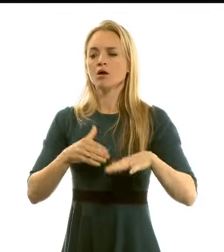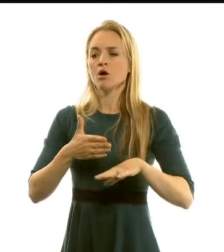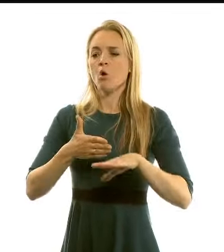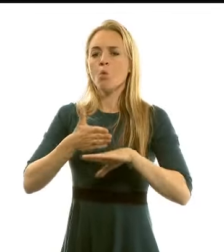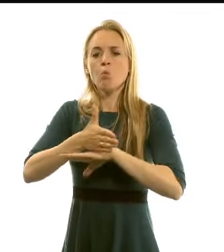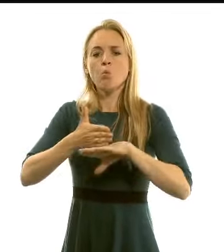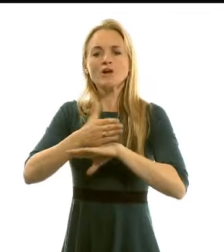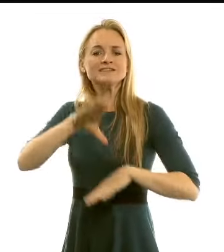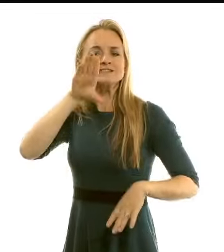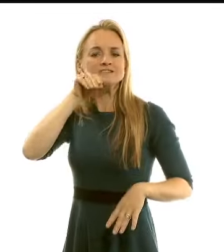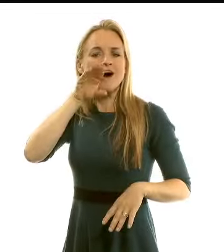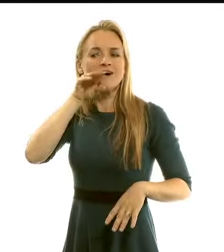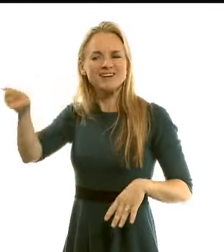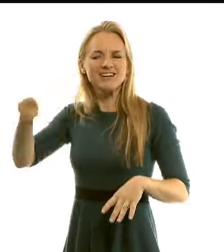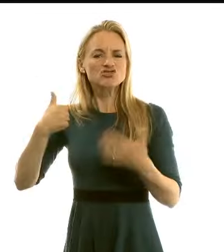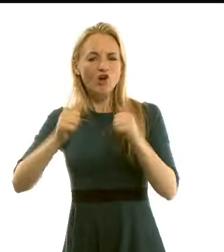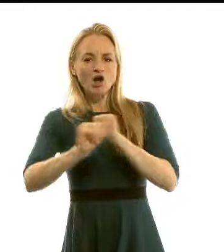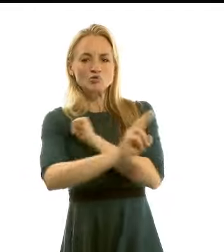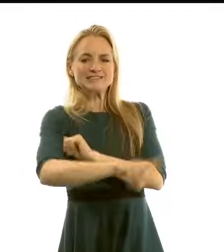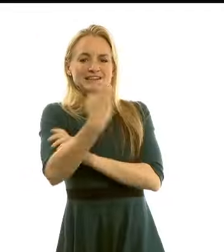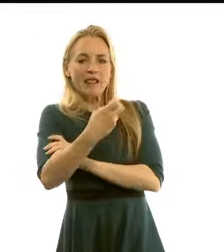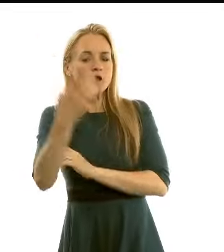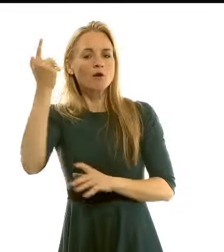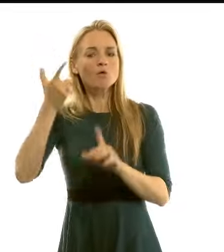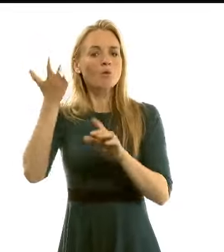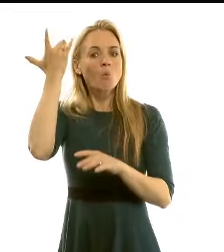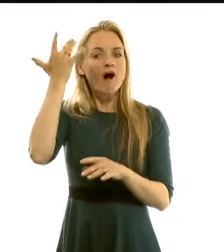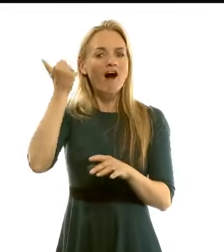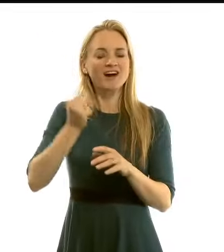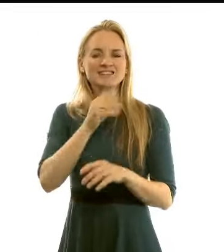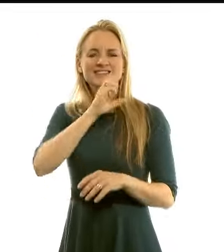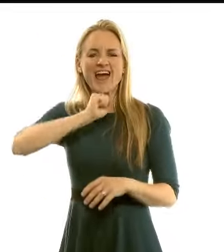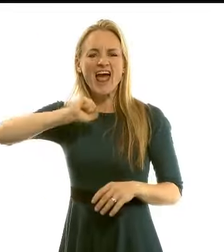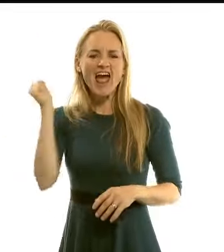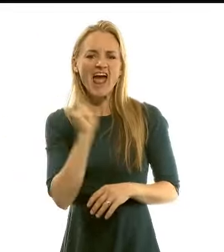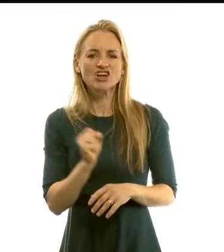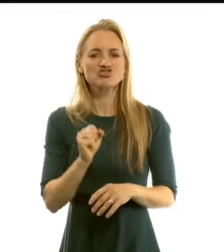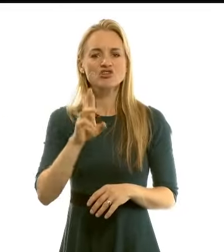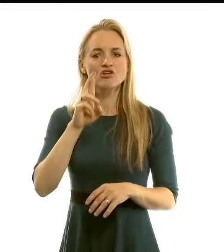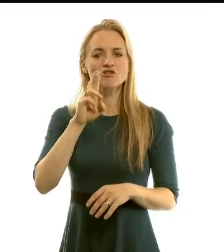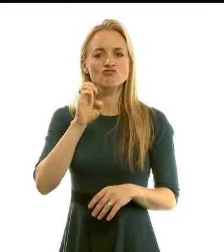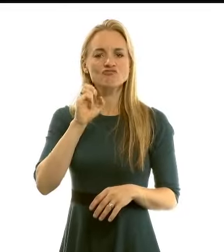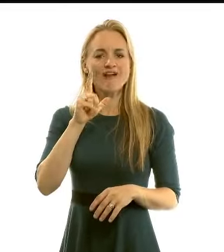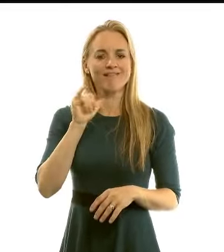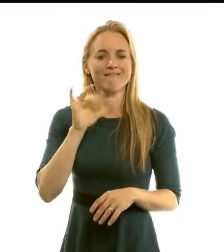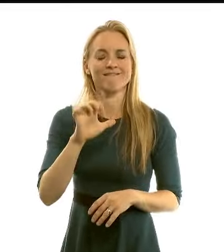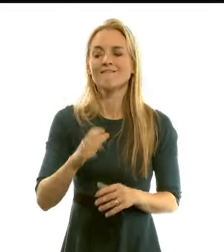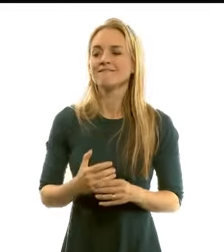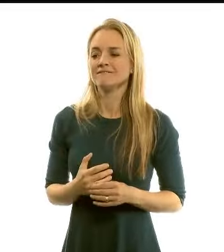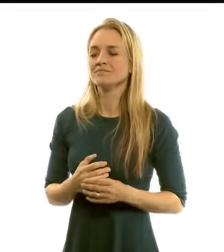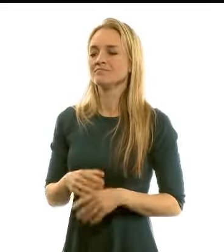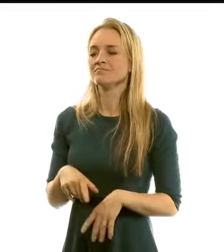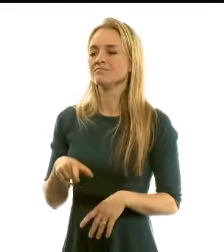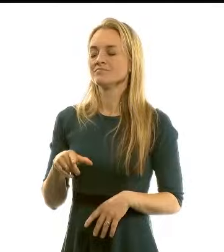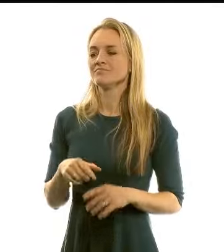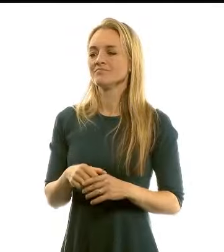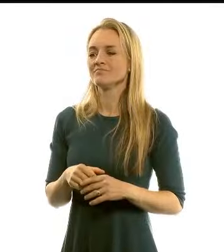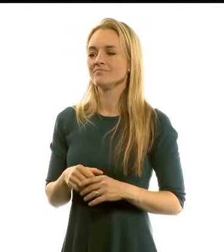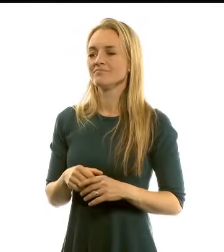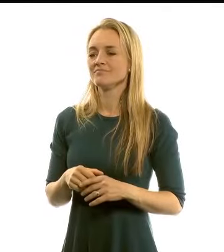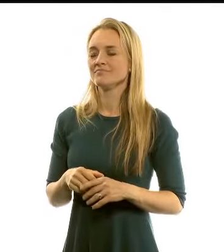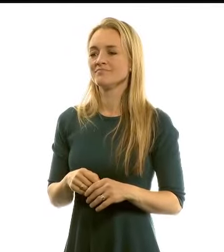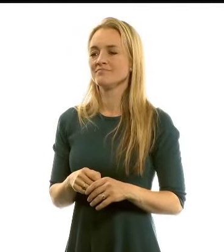relic. Wow. Exactly. And then the city folks are gonna tear it all down in the name of progress. That's